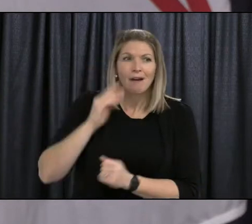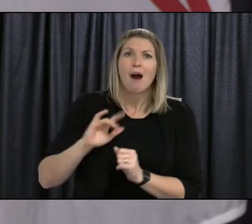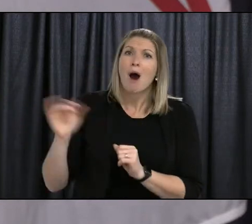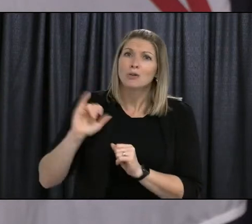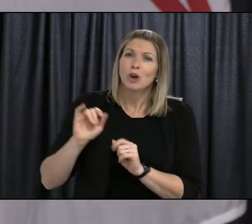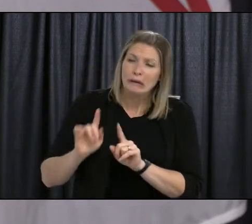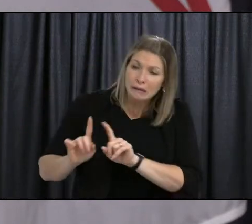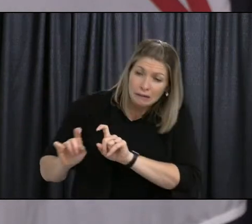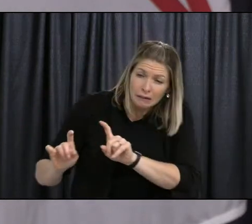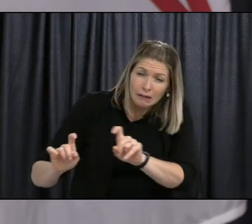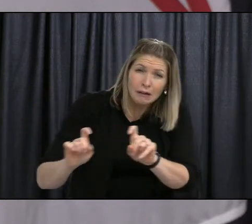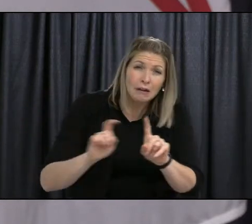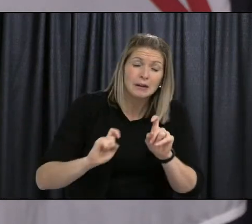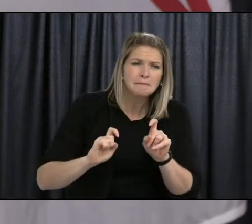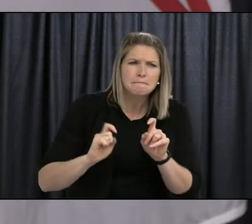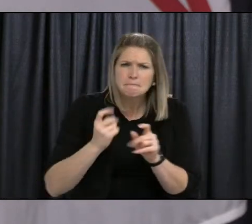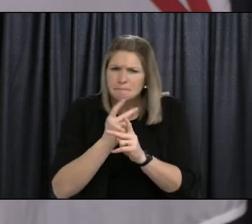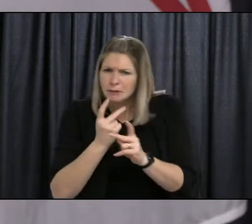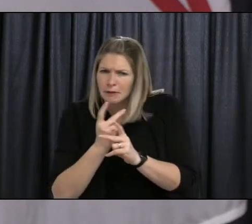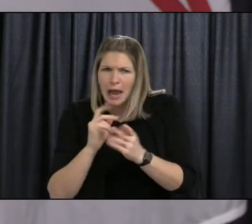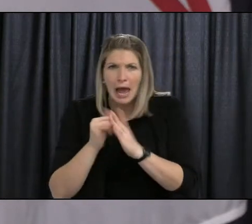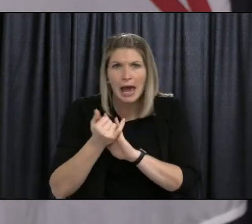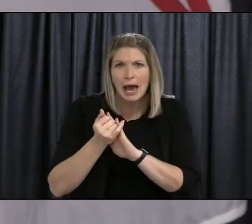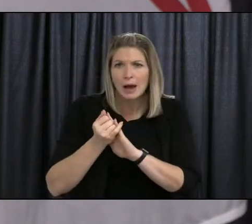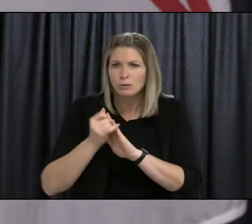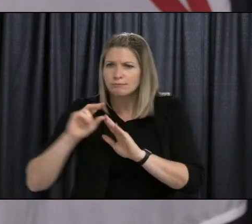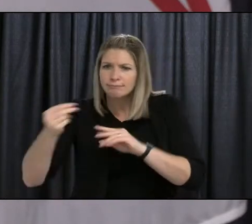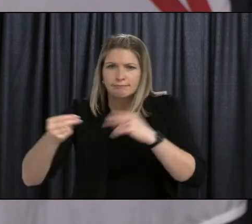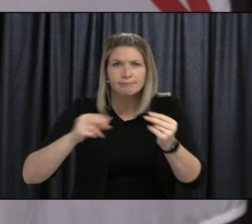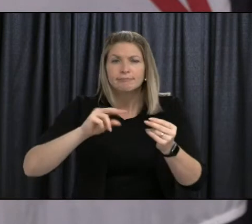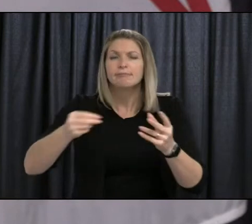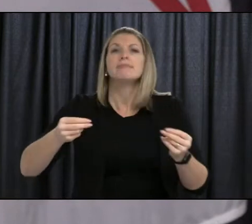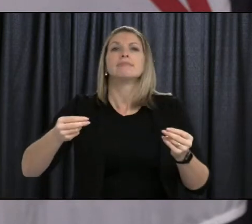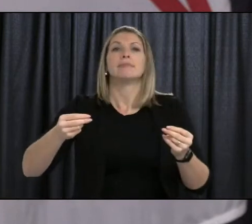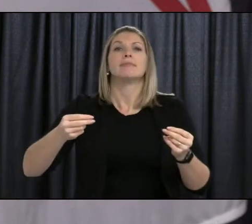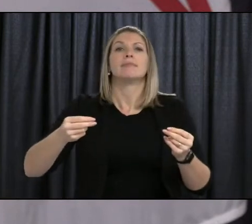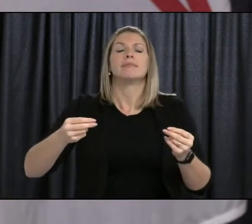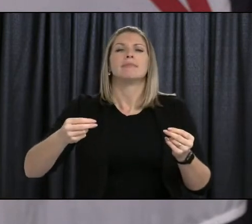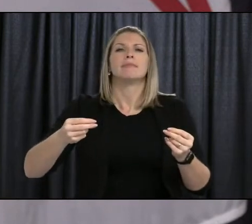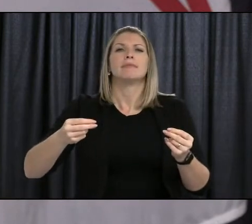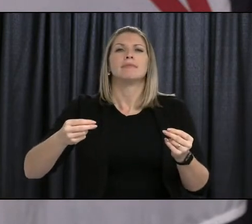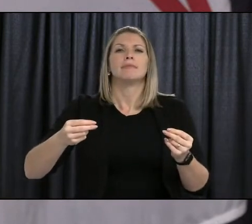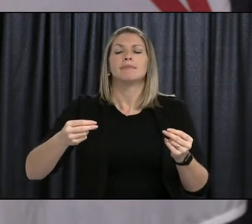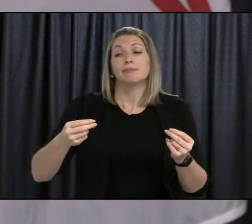cases, looking at the way this disease may have spread. So once we